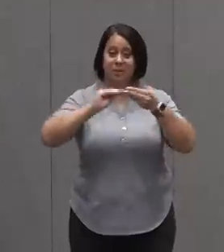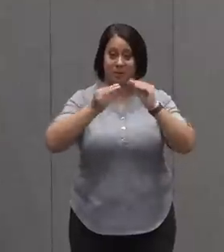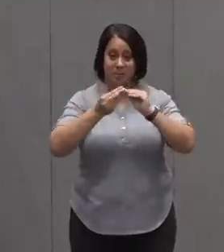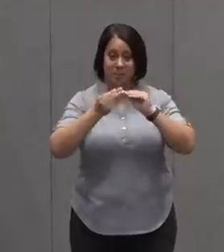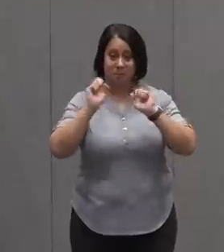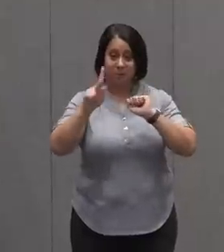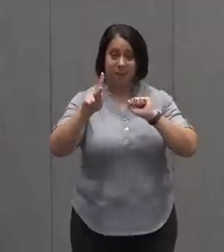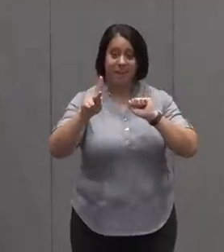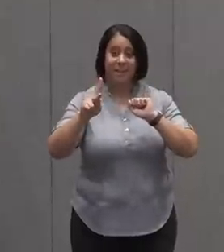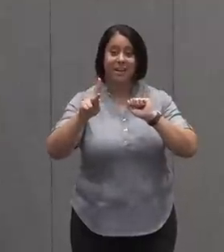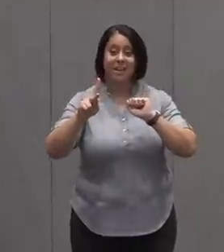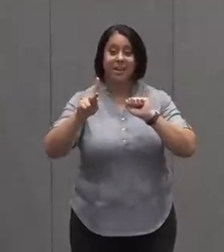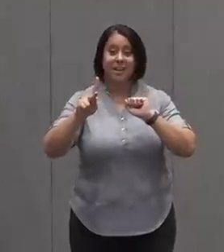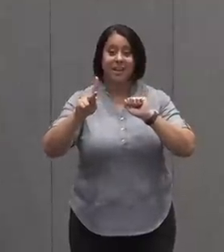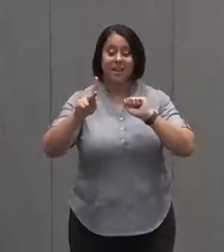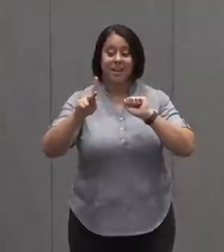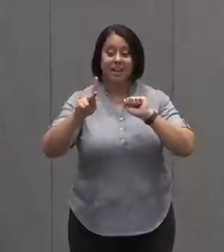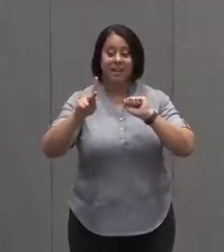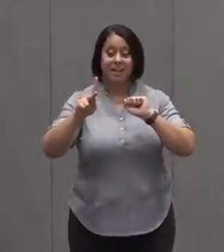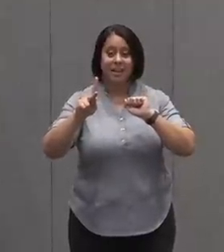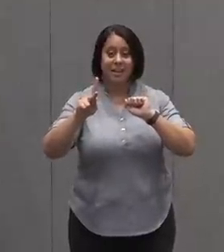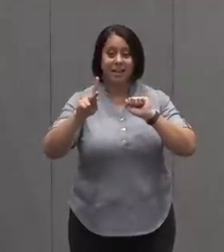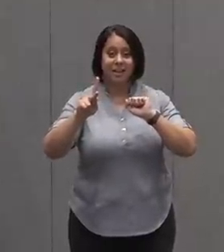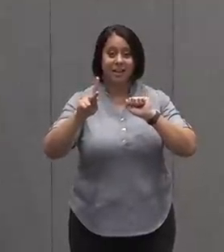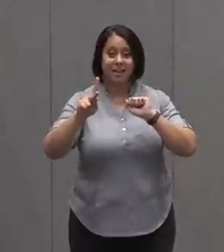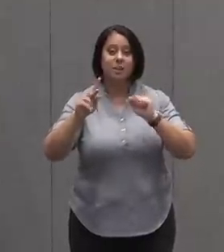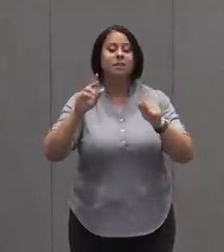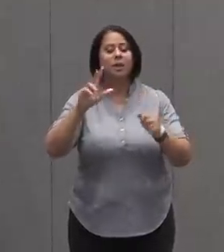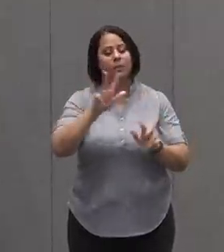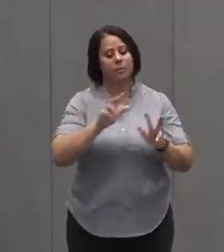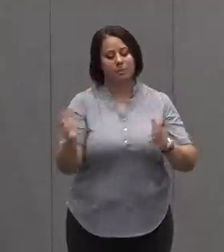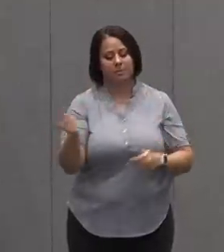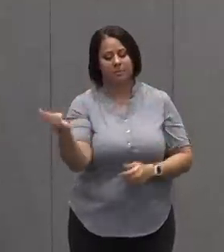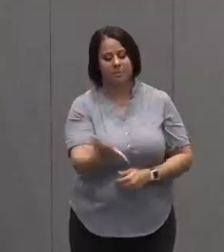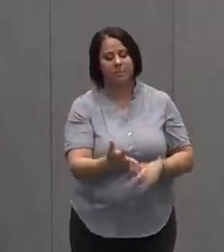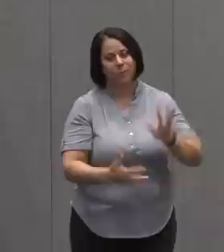3. Smaller number.